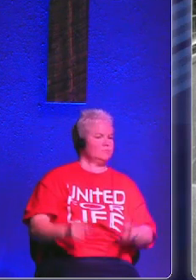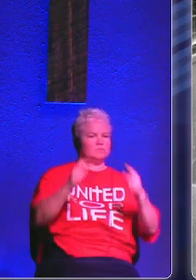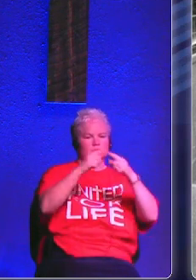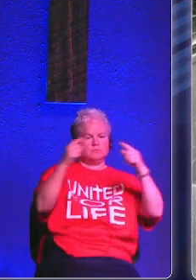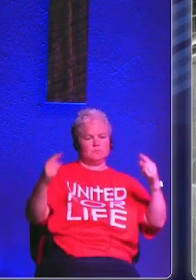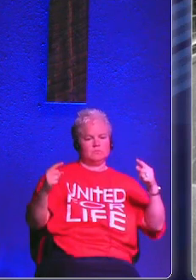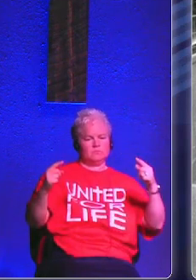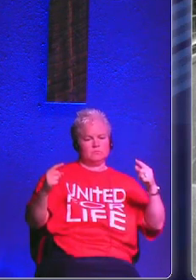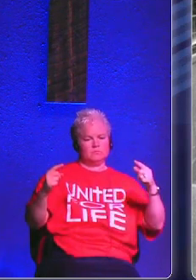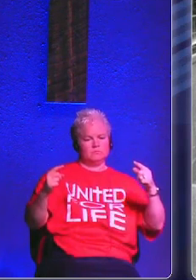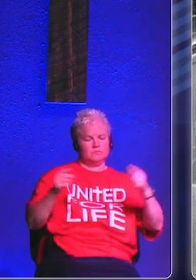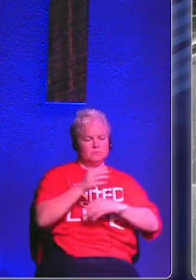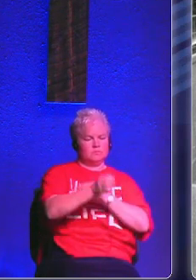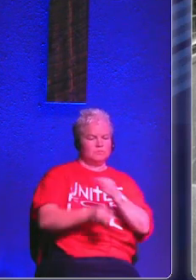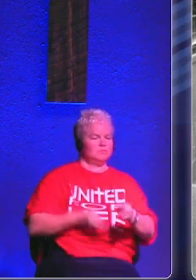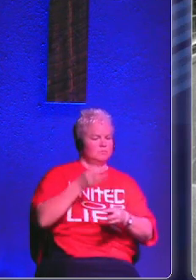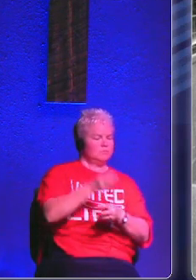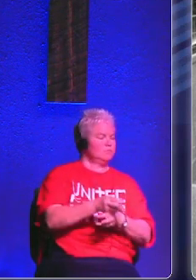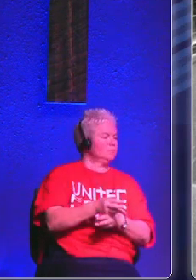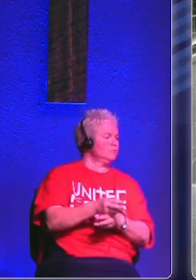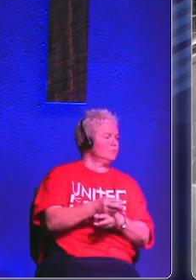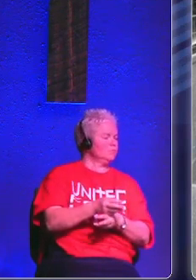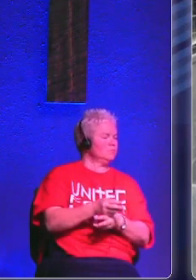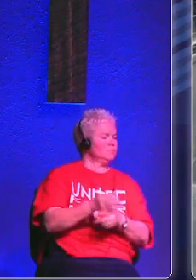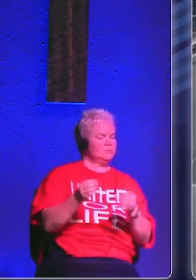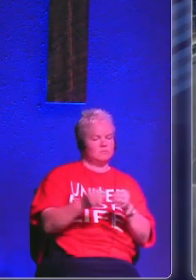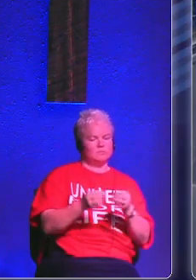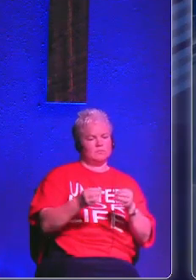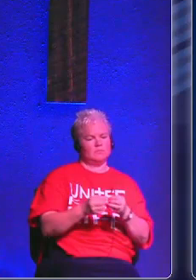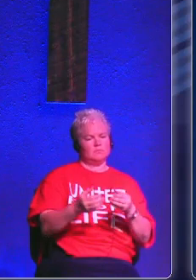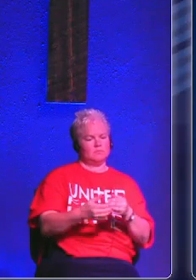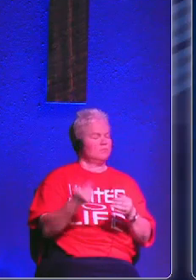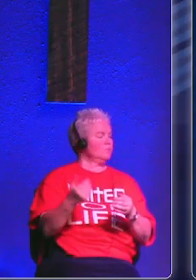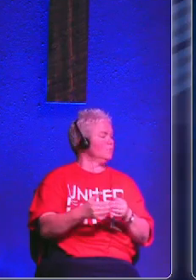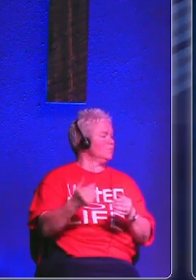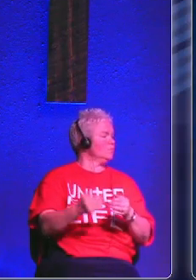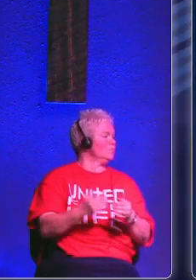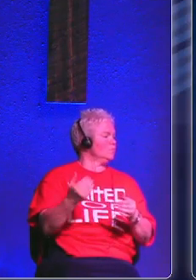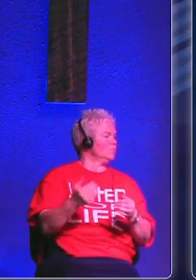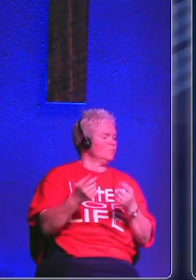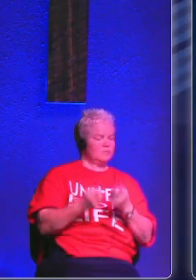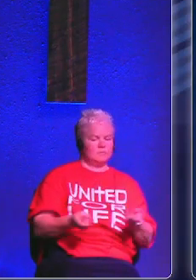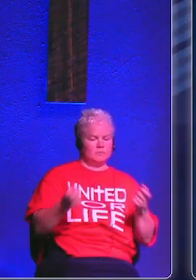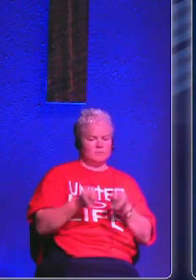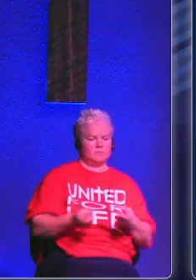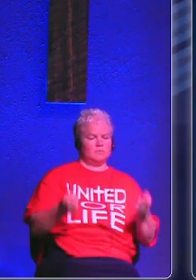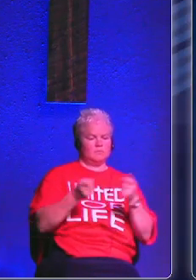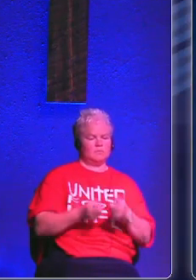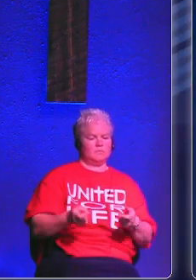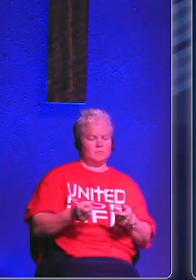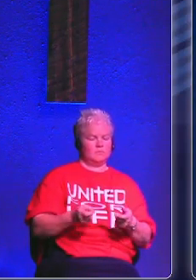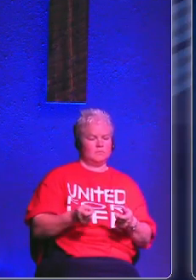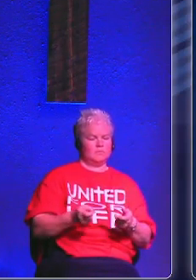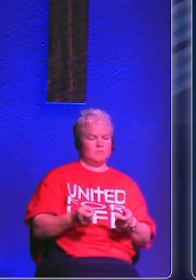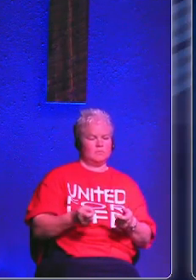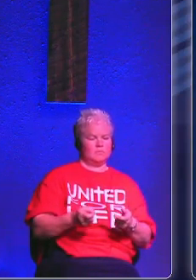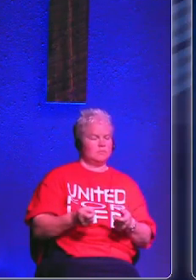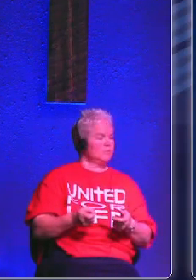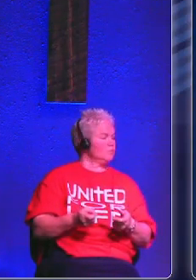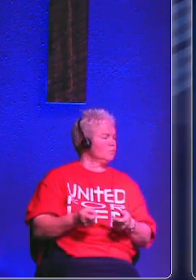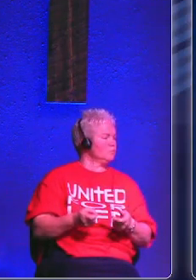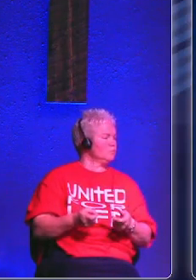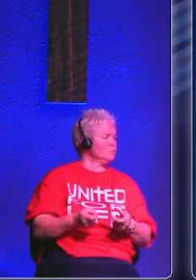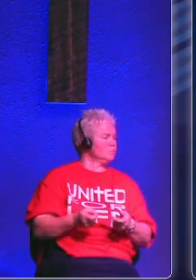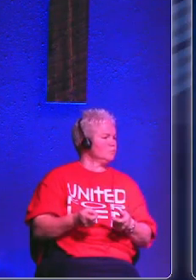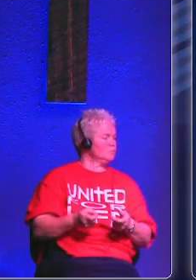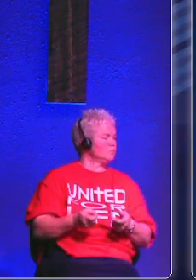violent opposition to this world. See, it's much easier to sinfully exist in a